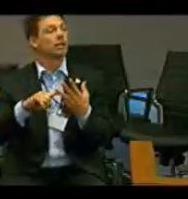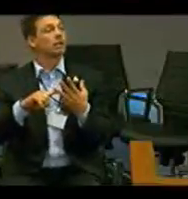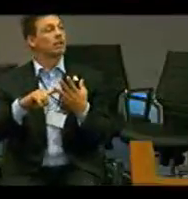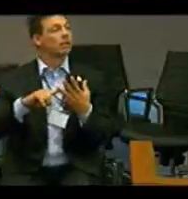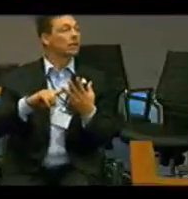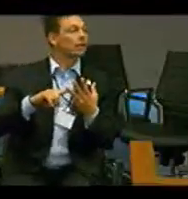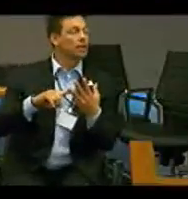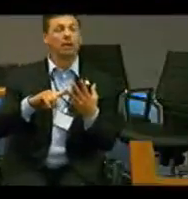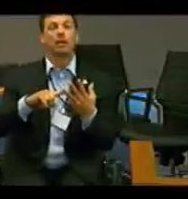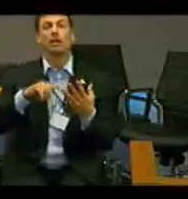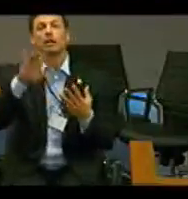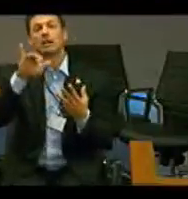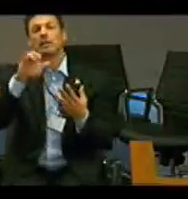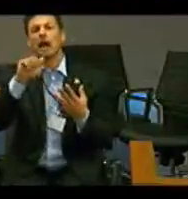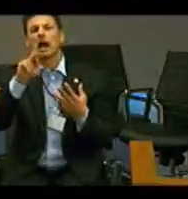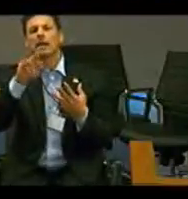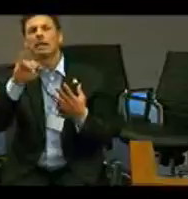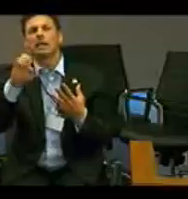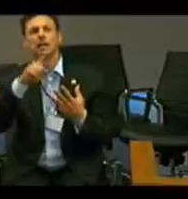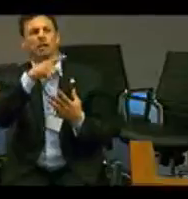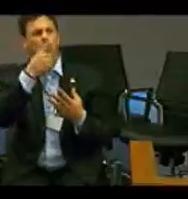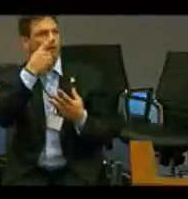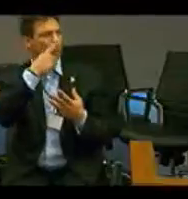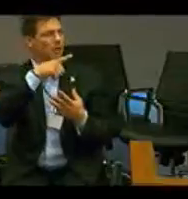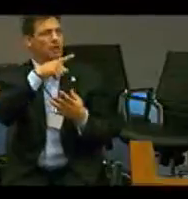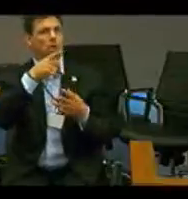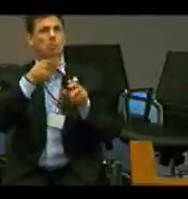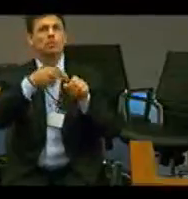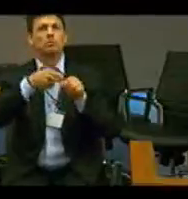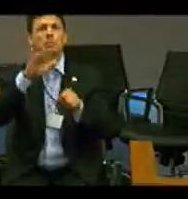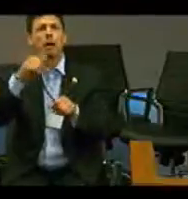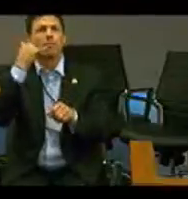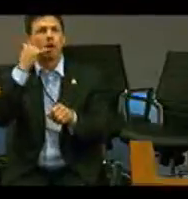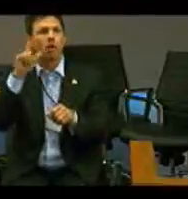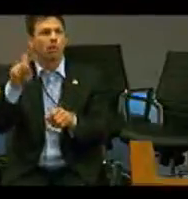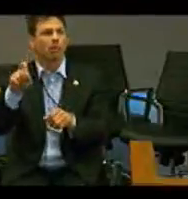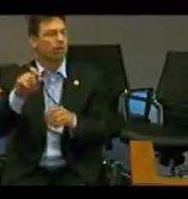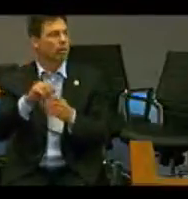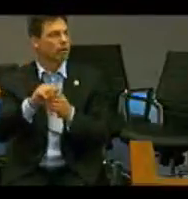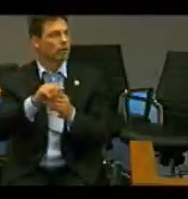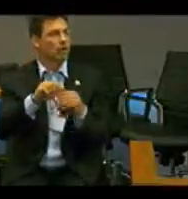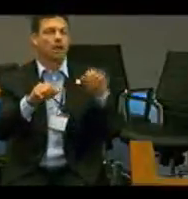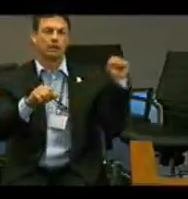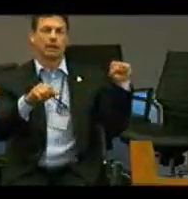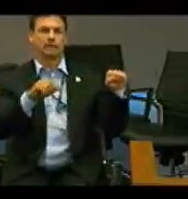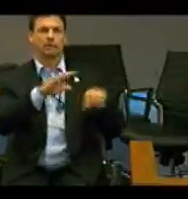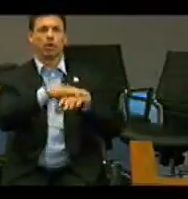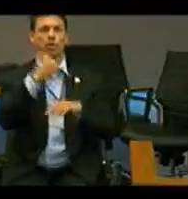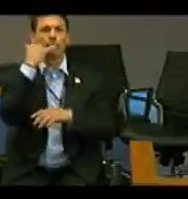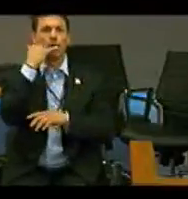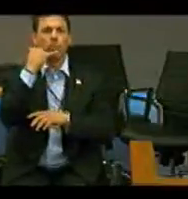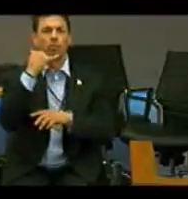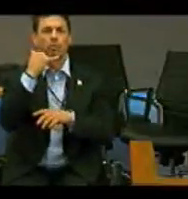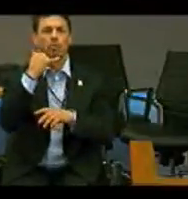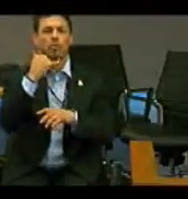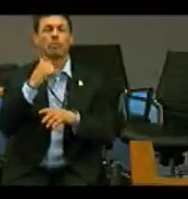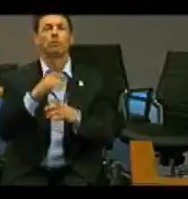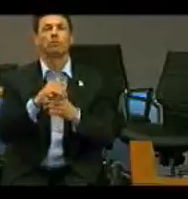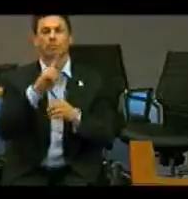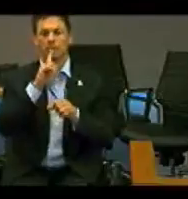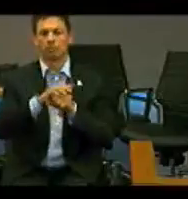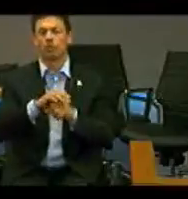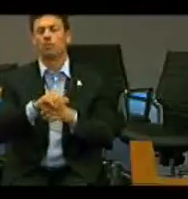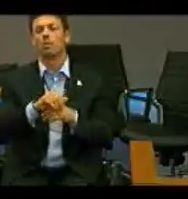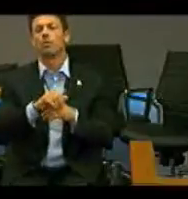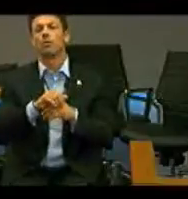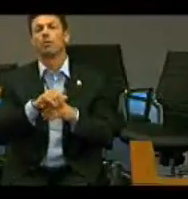way. Commissioner Yaki, could you confirm that you're participating by phone? Yeah, I'm on the phone. Thank you. Quorum of